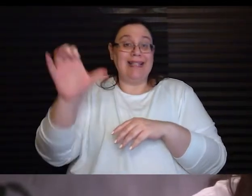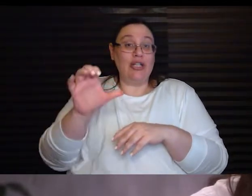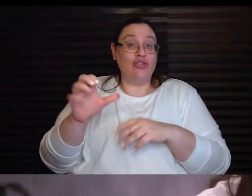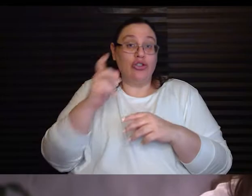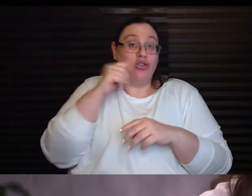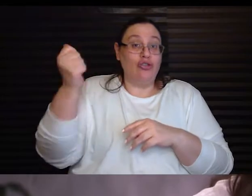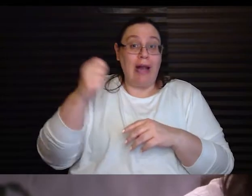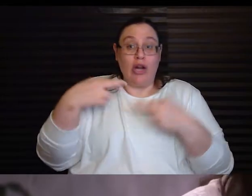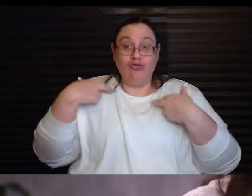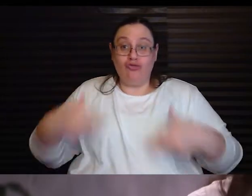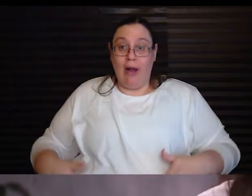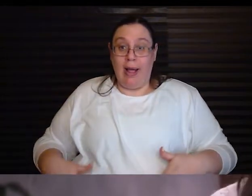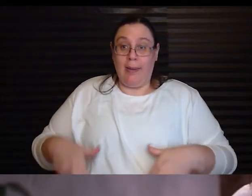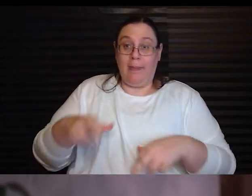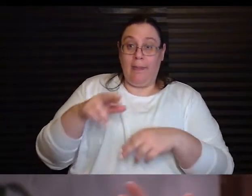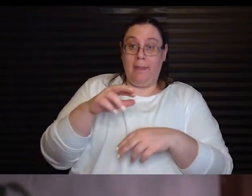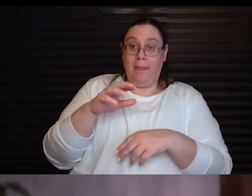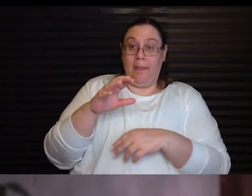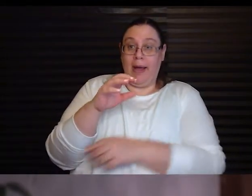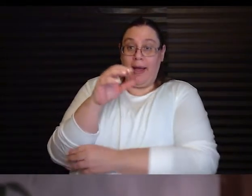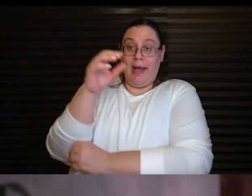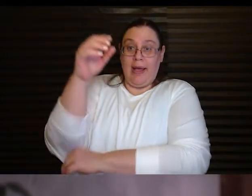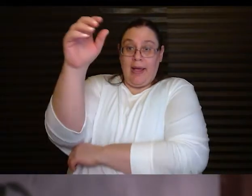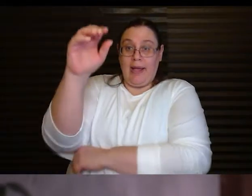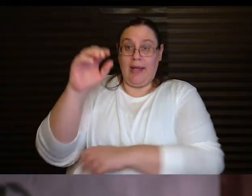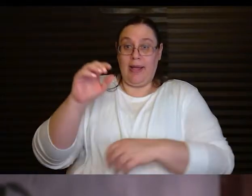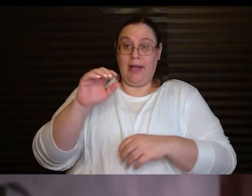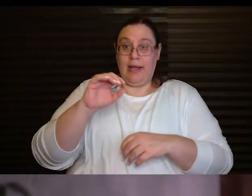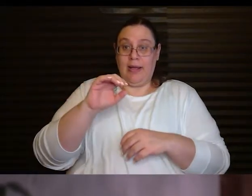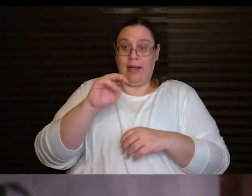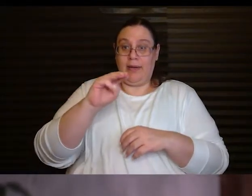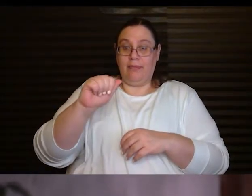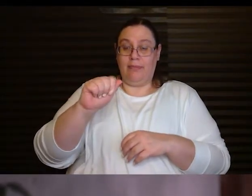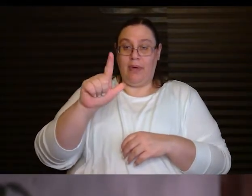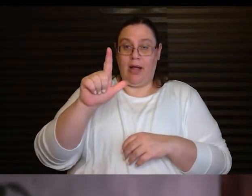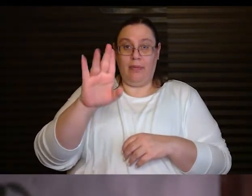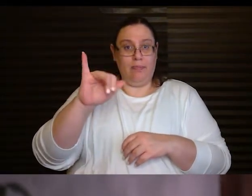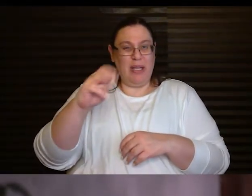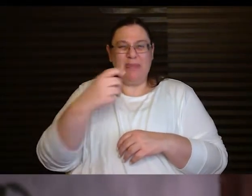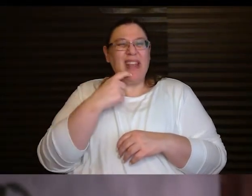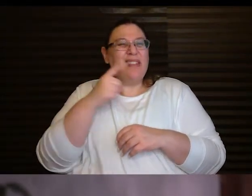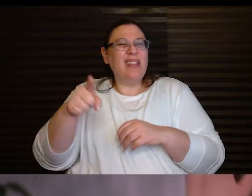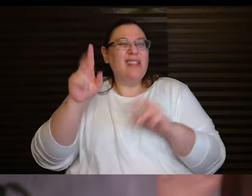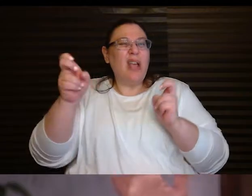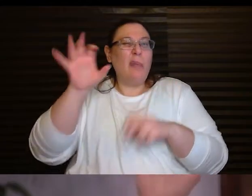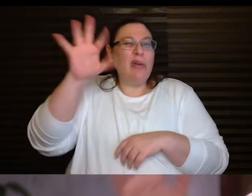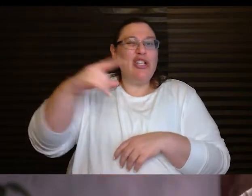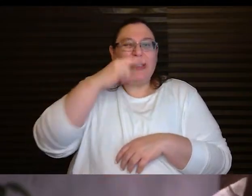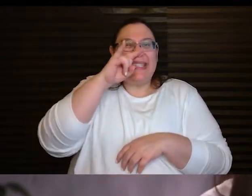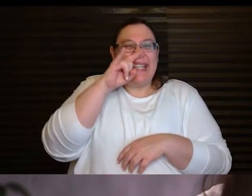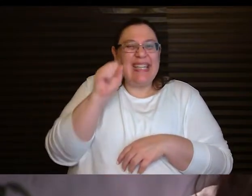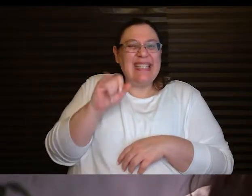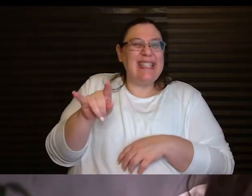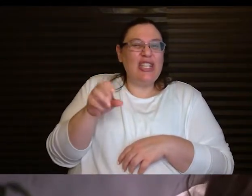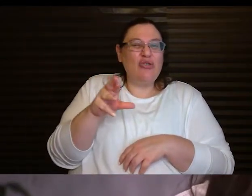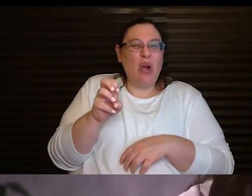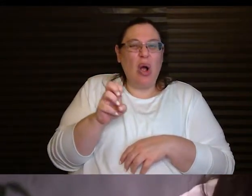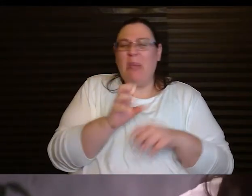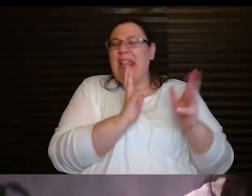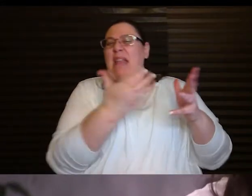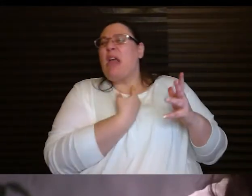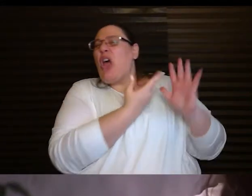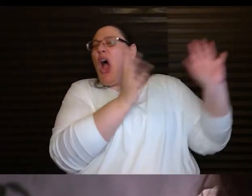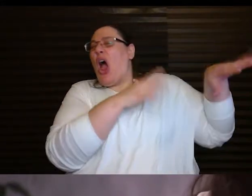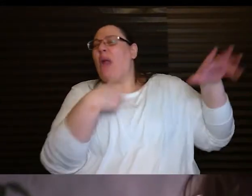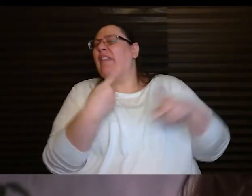Ukrainian rabbi, essentially suggests that Jonah is suffering from preacher's kid syndrome. He just wants to be left alone so he can